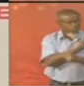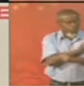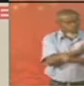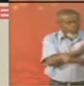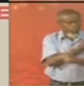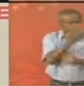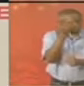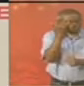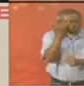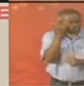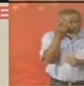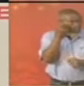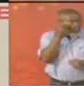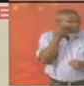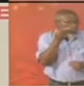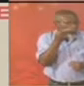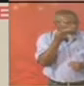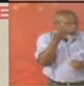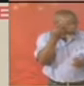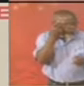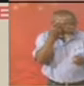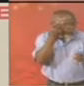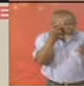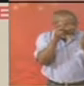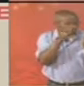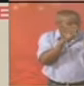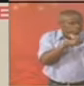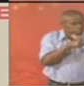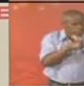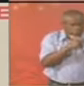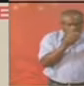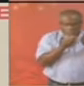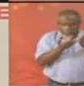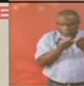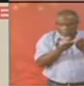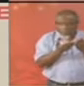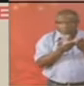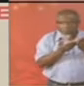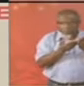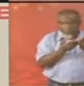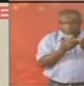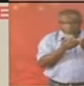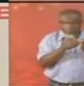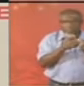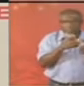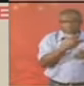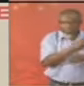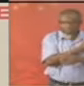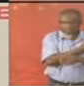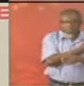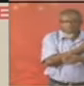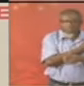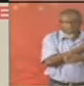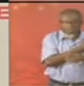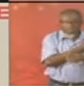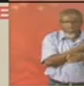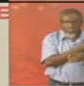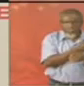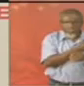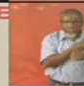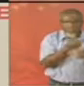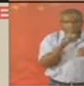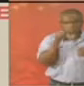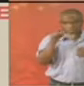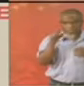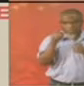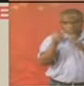recognized that the virus is much more likely to have adverse effects on you than the vaccine. We've seen